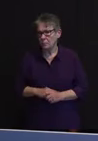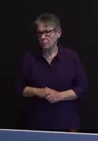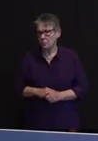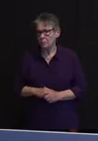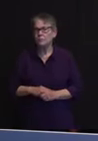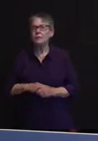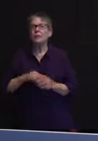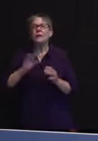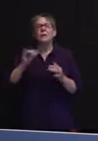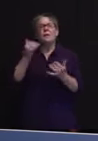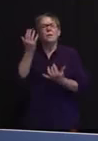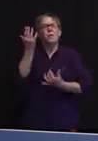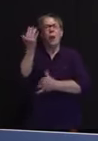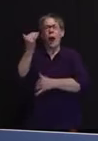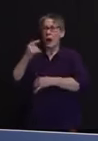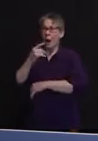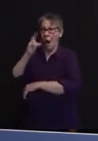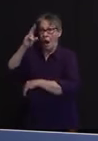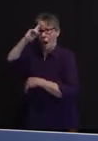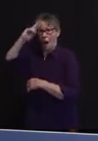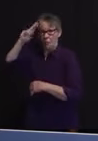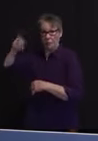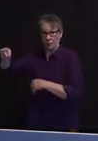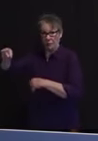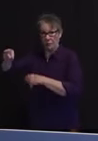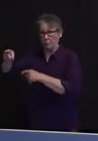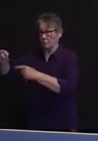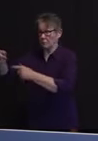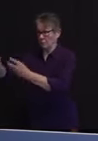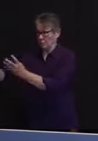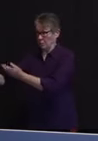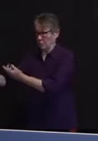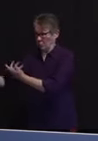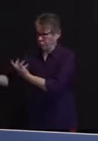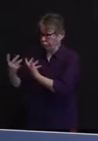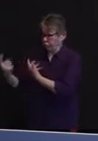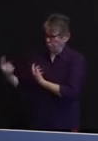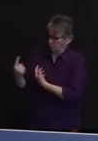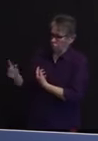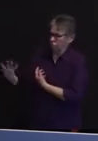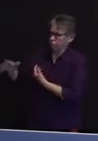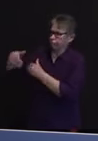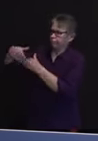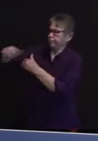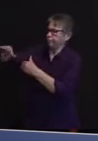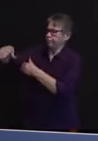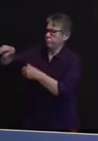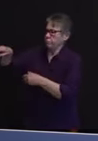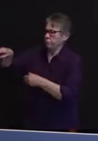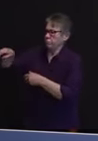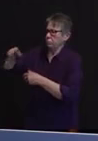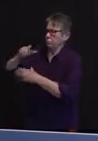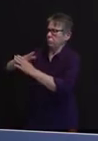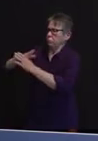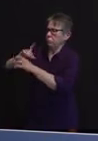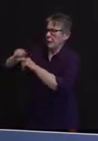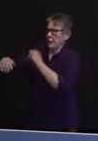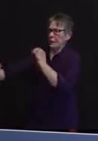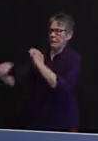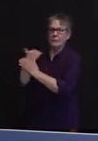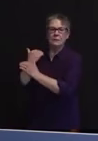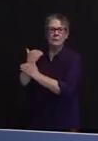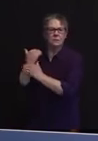the admission criteria for the field is a low acuity medical surgical patient. So the people that are in the beds right